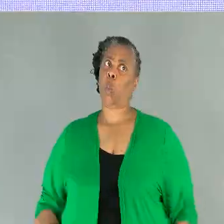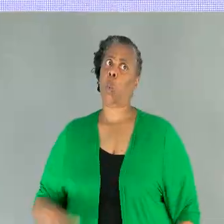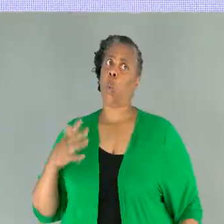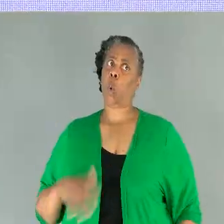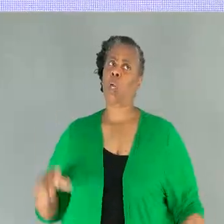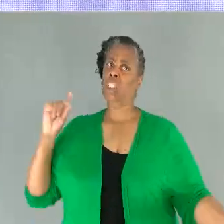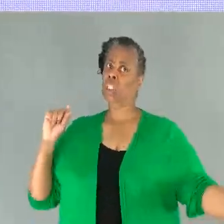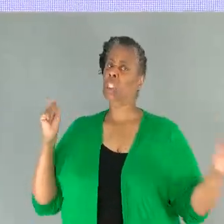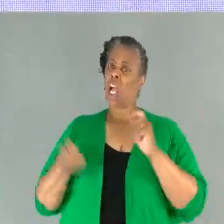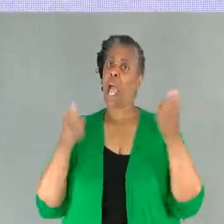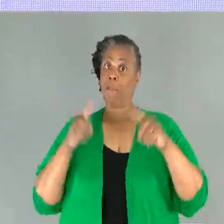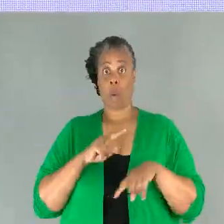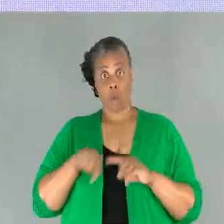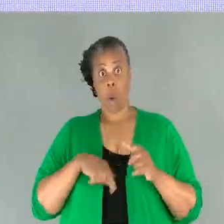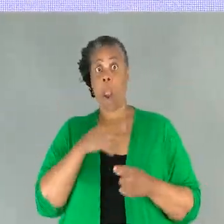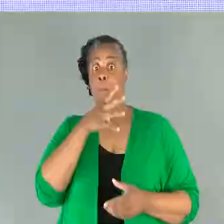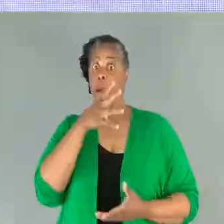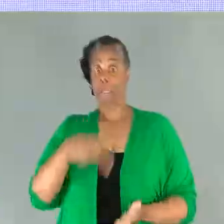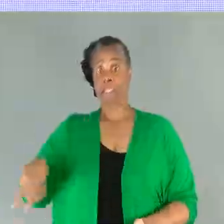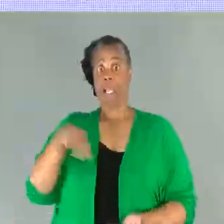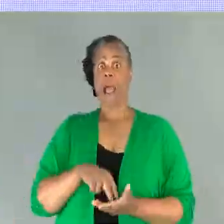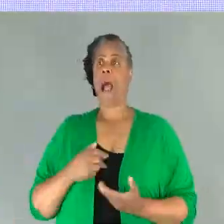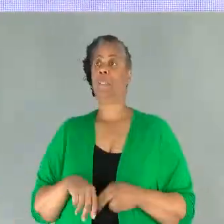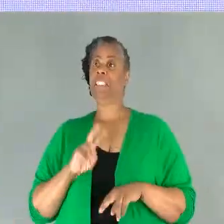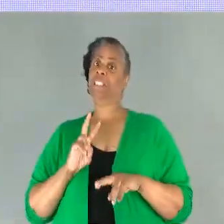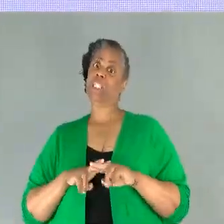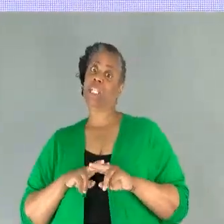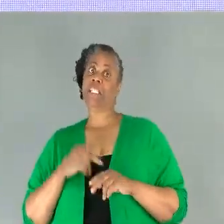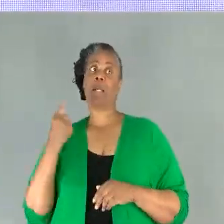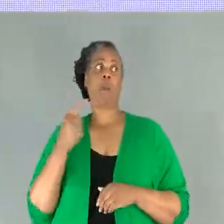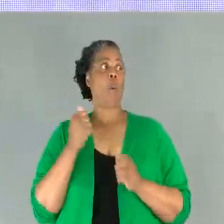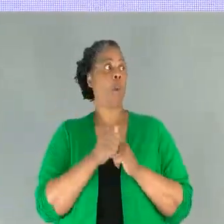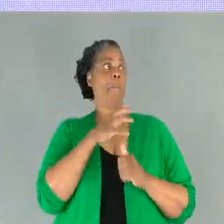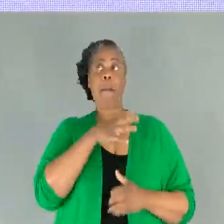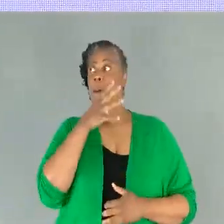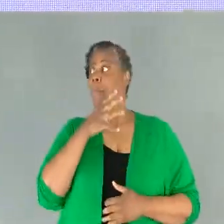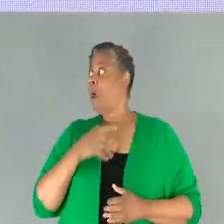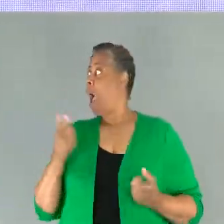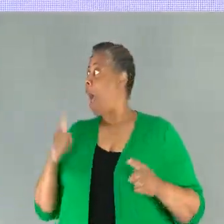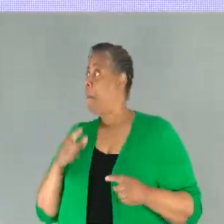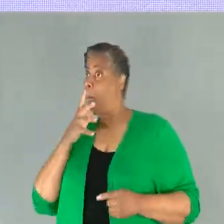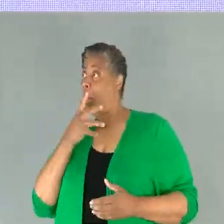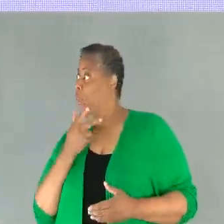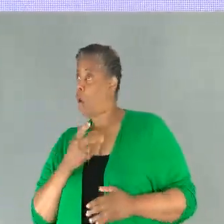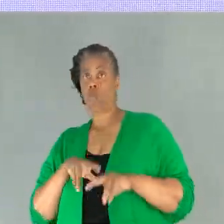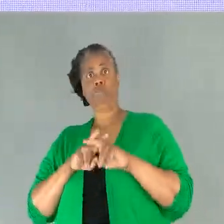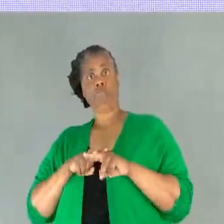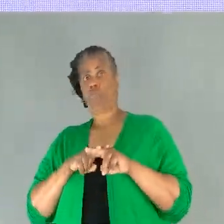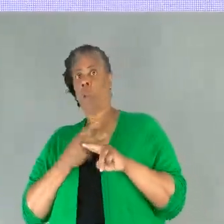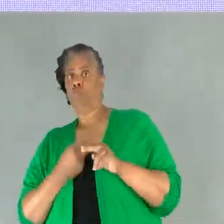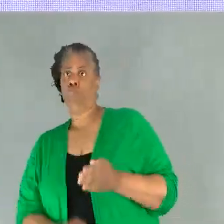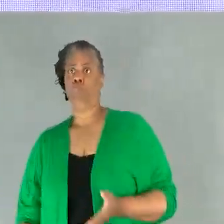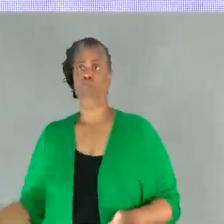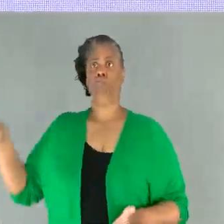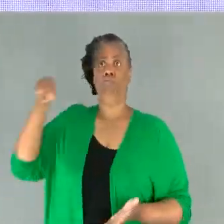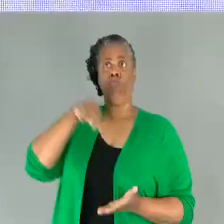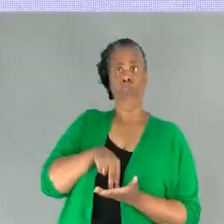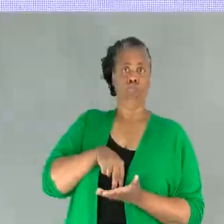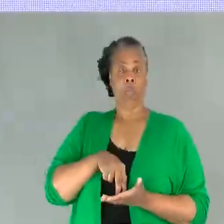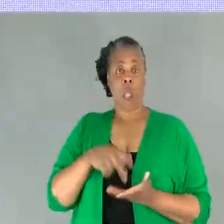I've been in that situation where I was somewhere with my mother and my mother stood up. Does anyone have